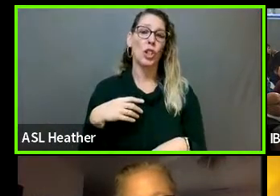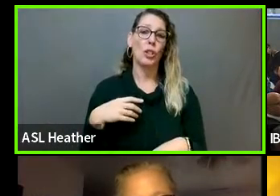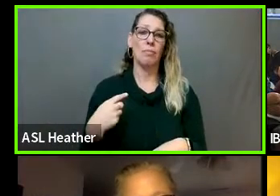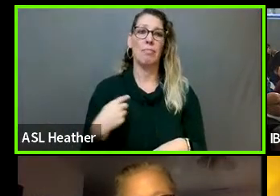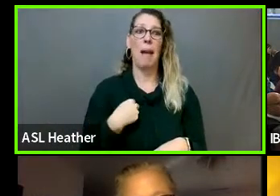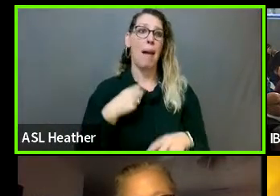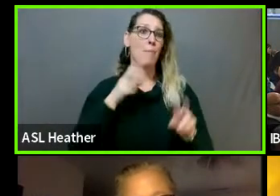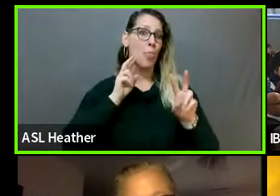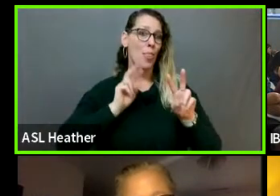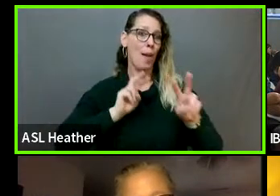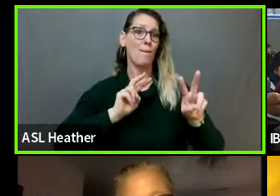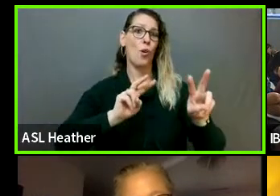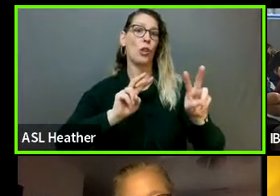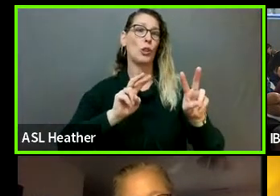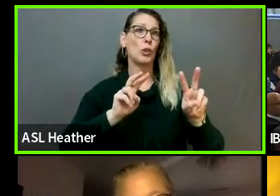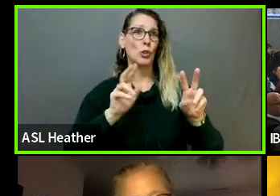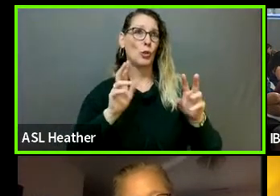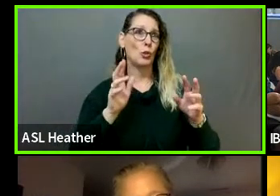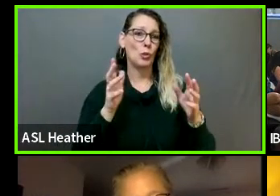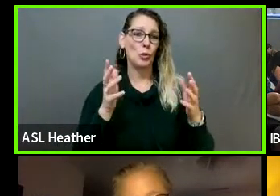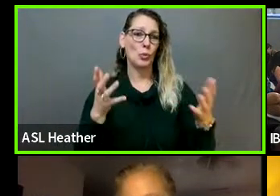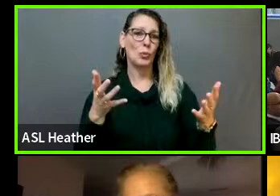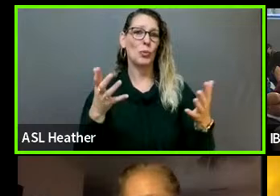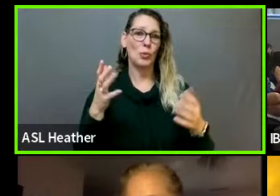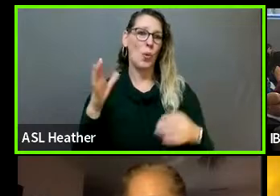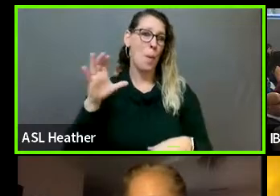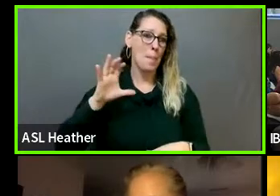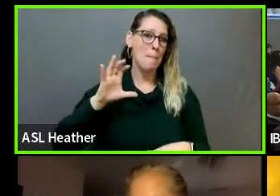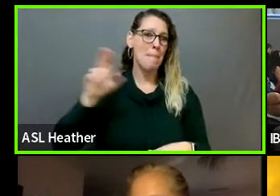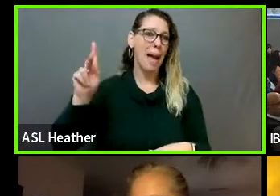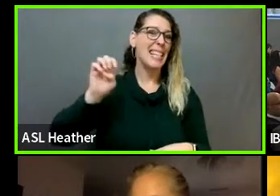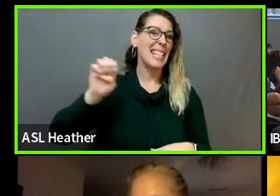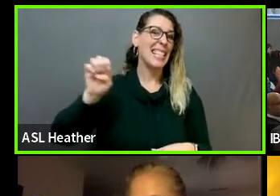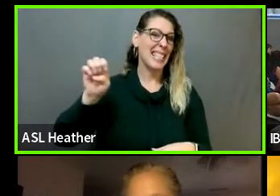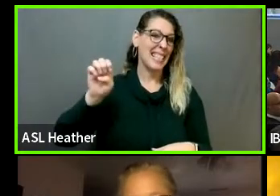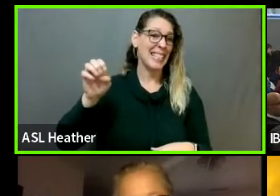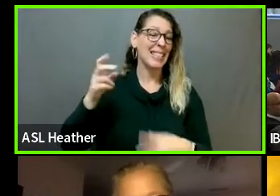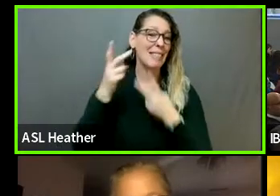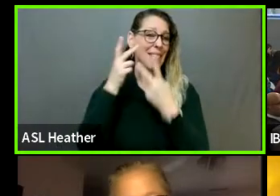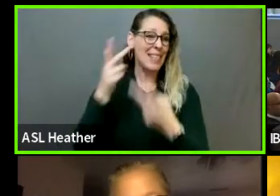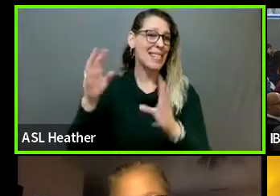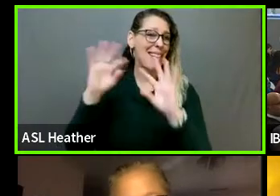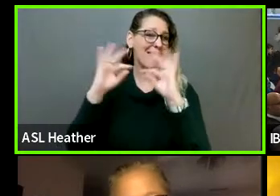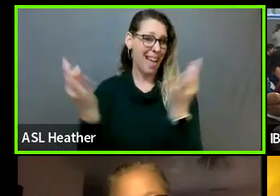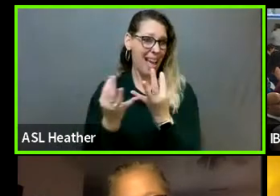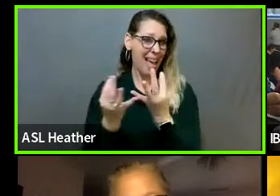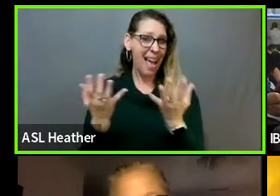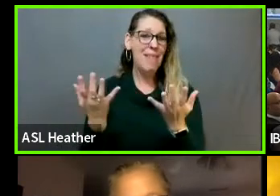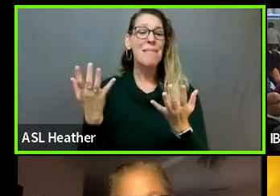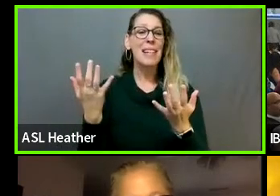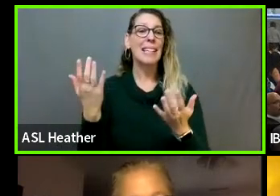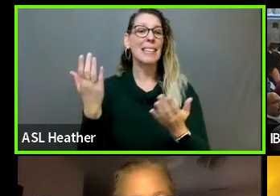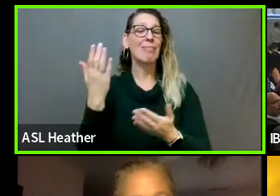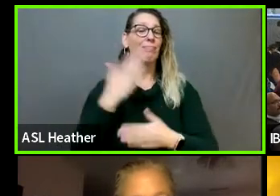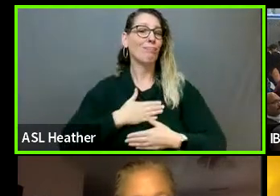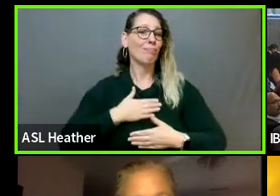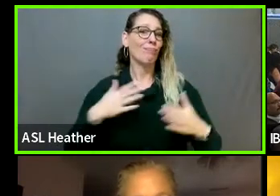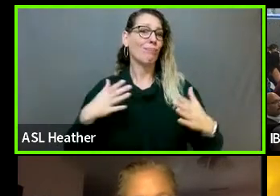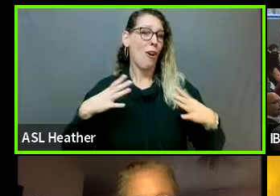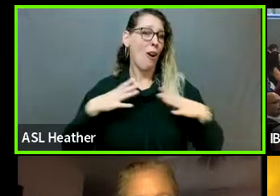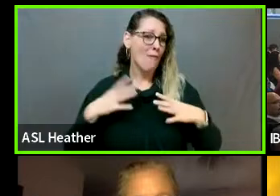I'm looking forward to heading back east to visit with family and having some days off and